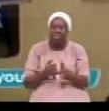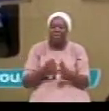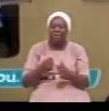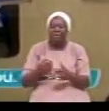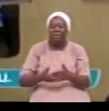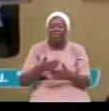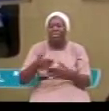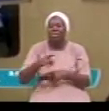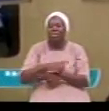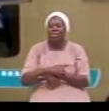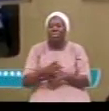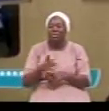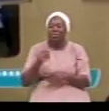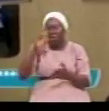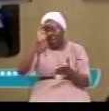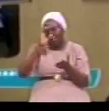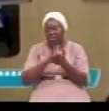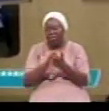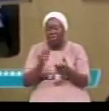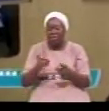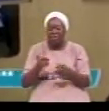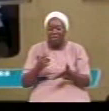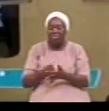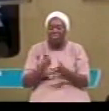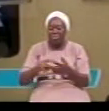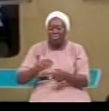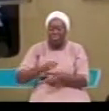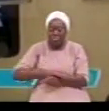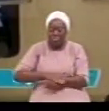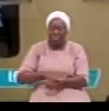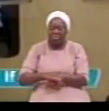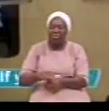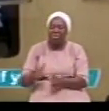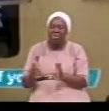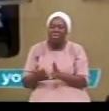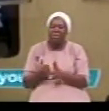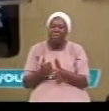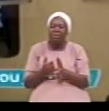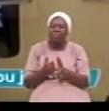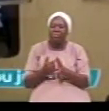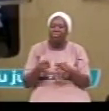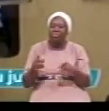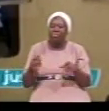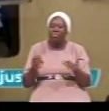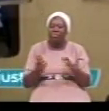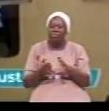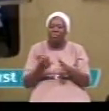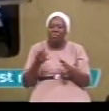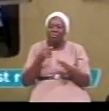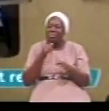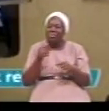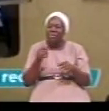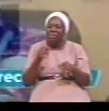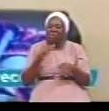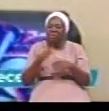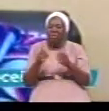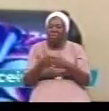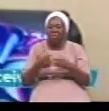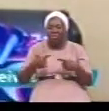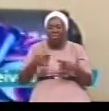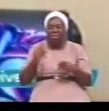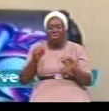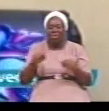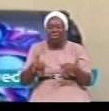my husband started using hot water to help me to press it morning and night. It was not all that painful that I can still go,